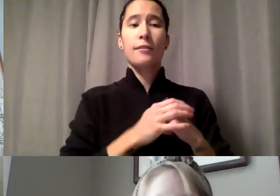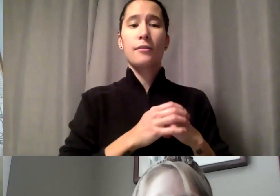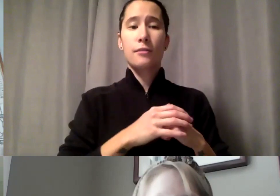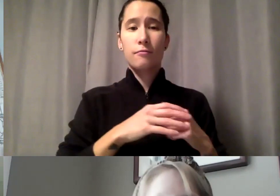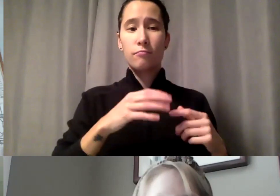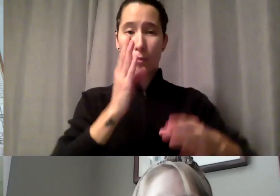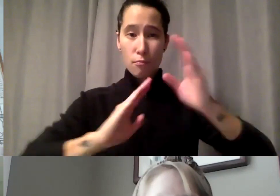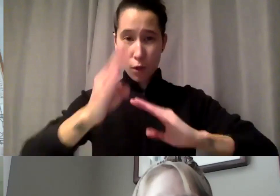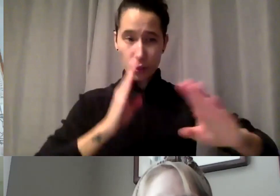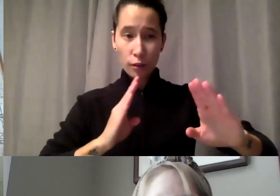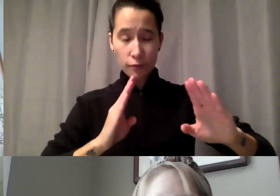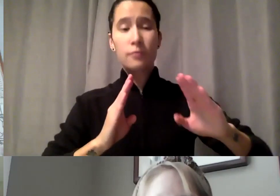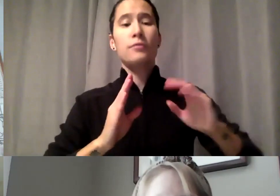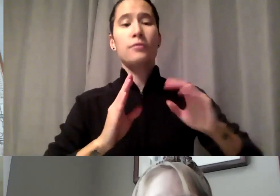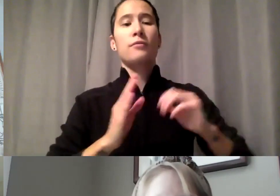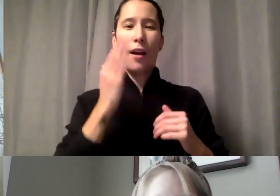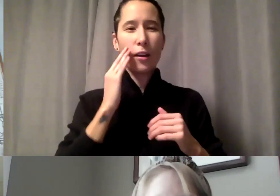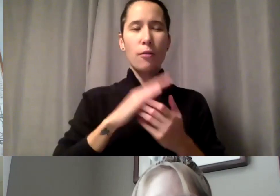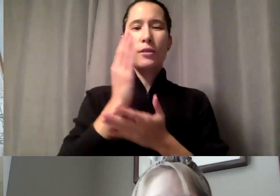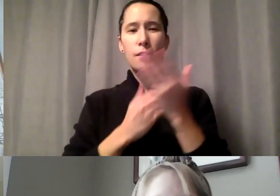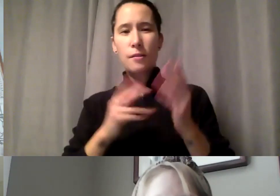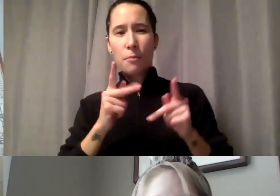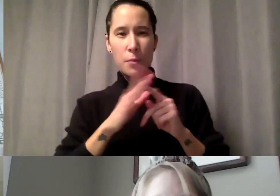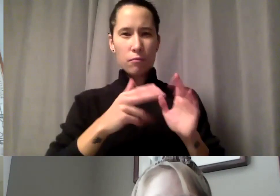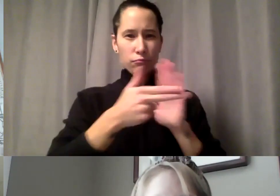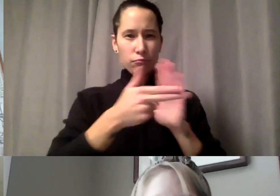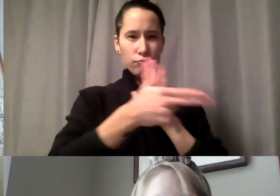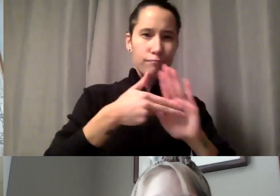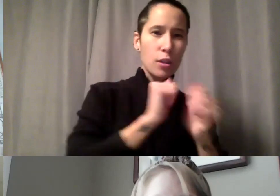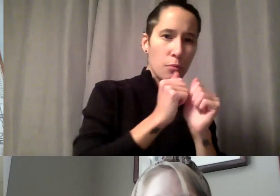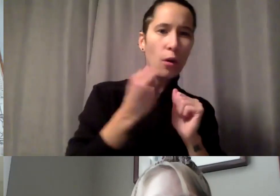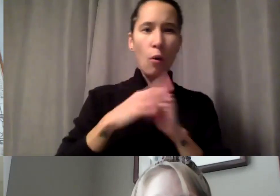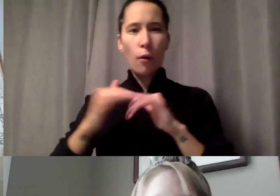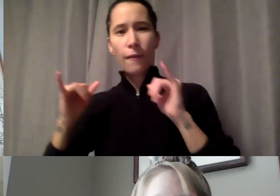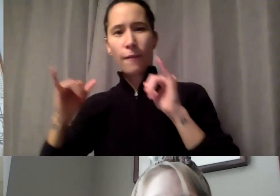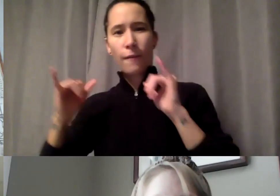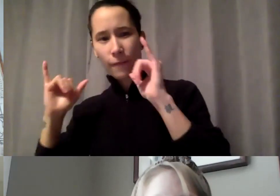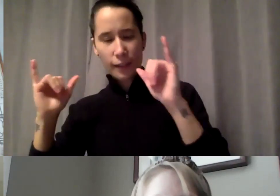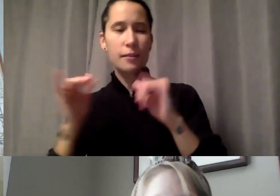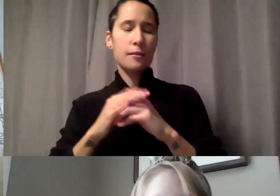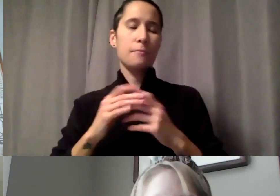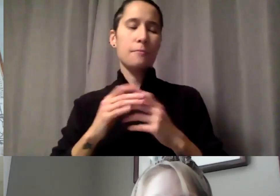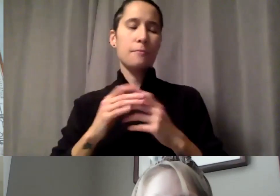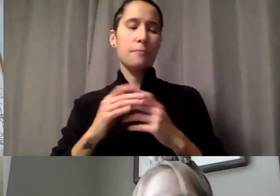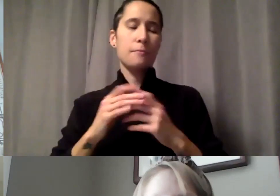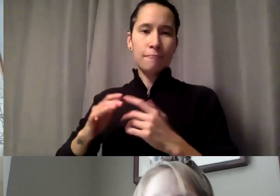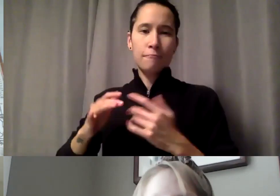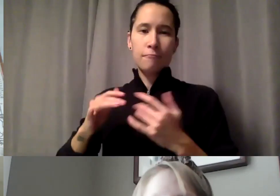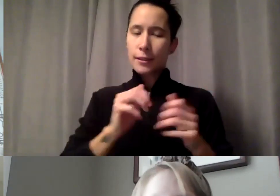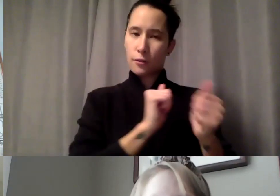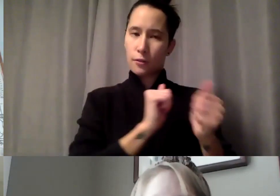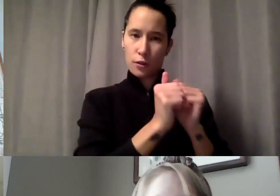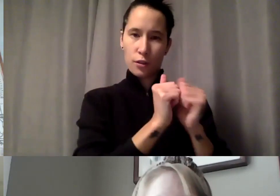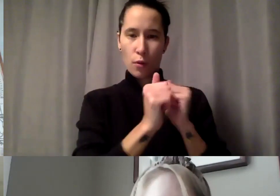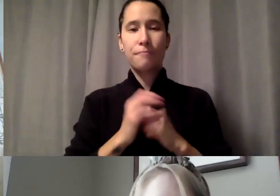and out of the fitness and sport. They're part of the sport order and our guidance. Yeah, so